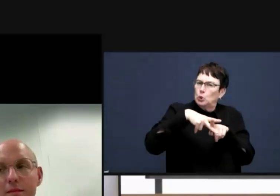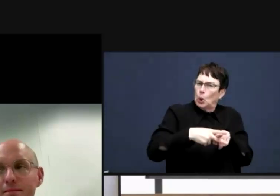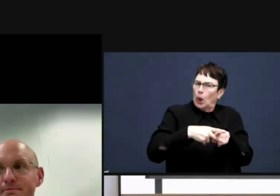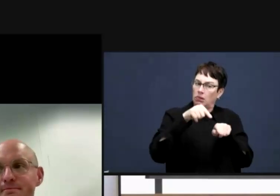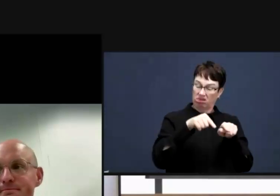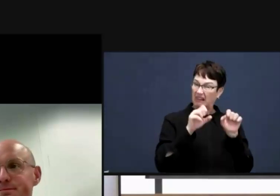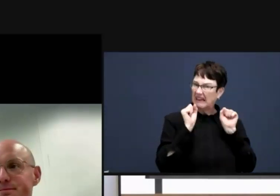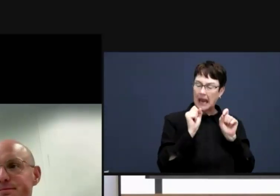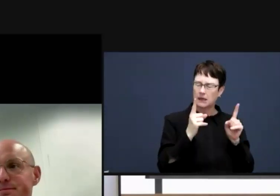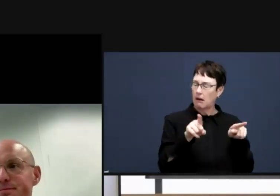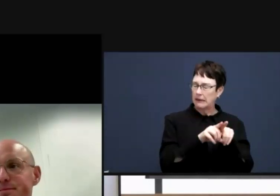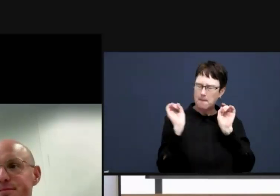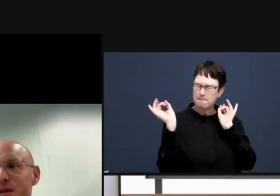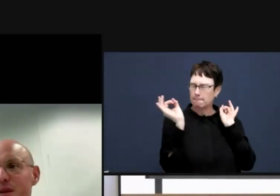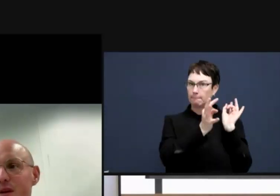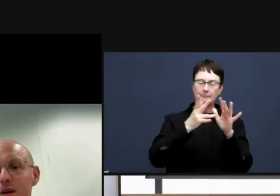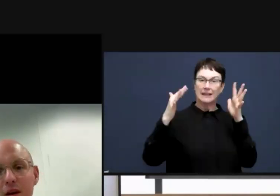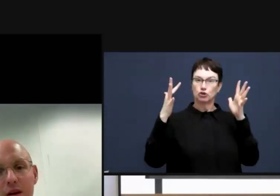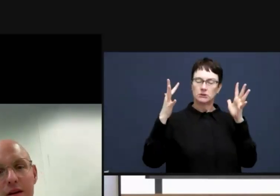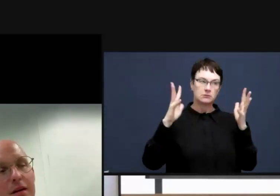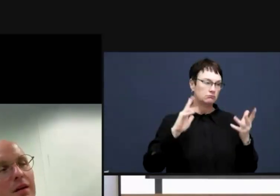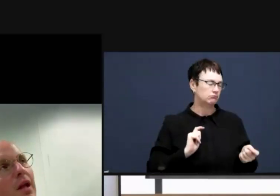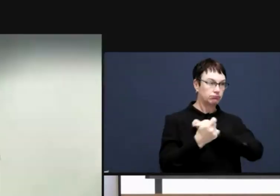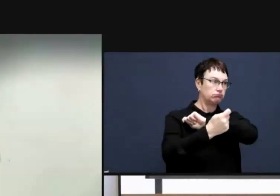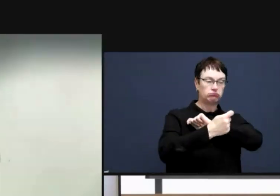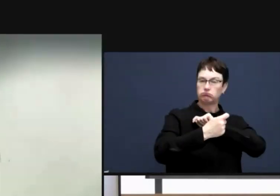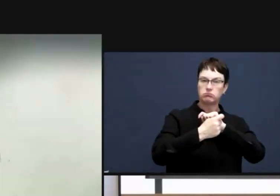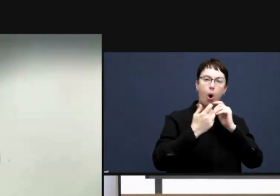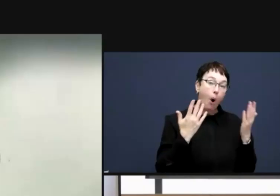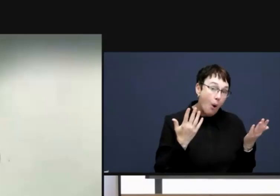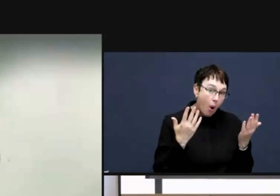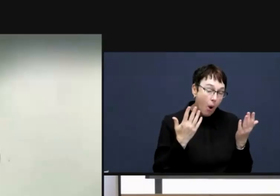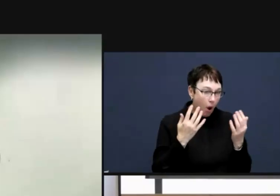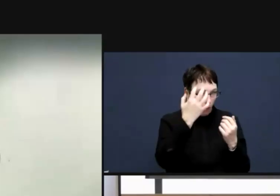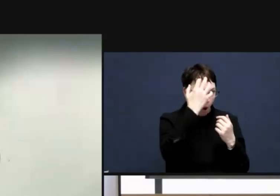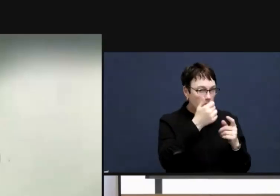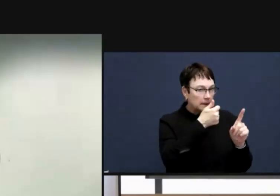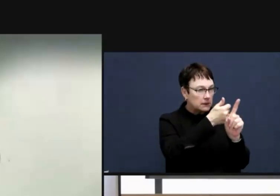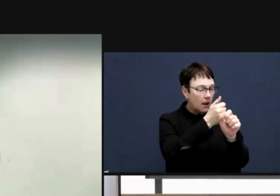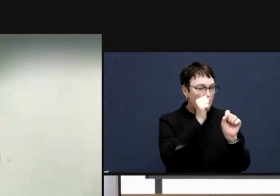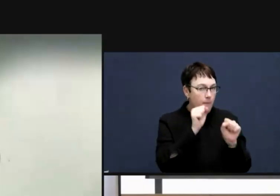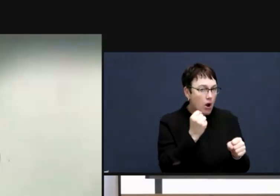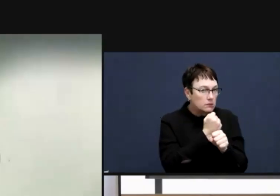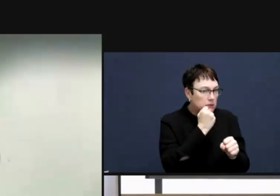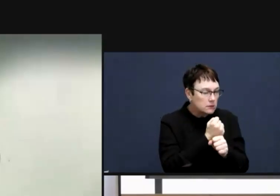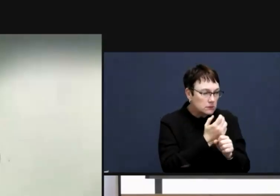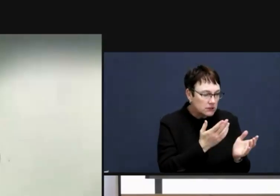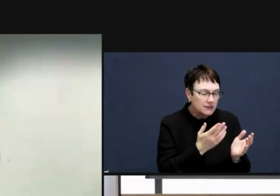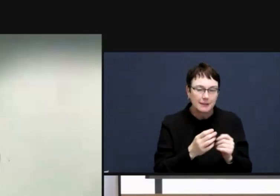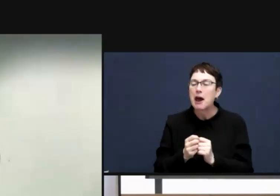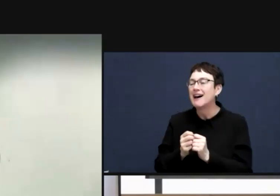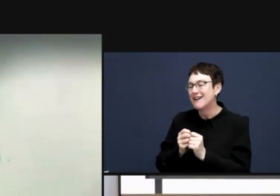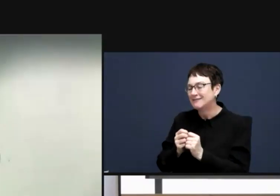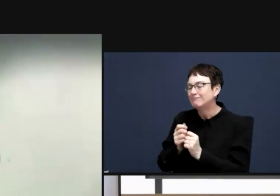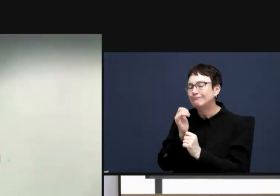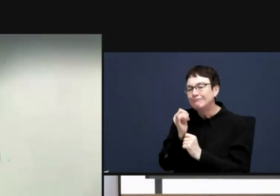are there still things that the public sector bodies need to do themselves? Yeah, we initially started with the idea